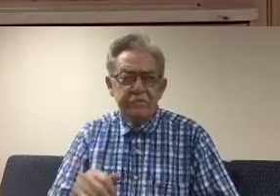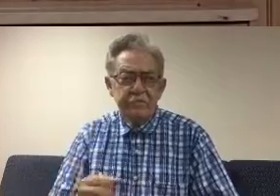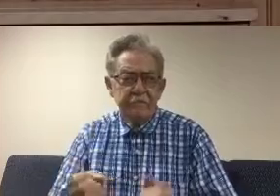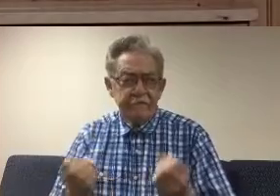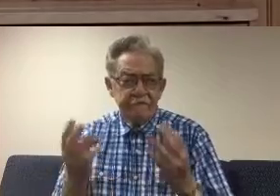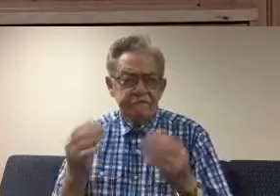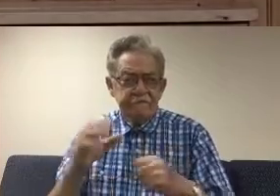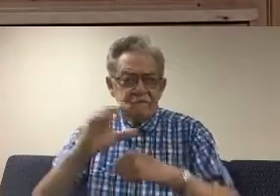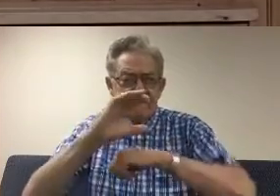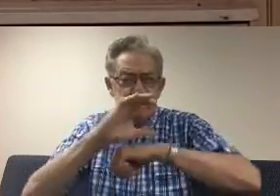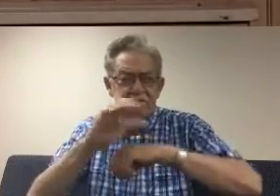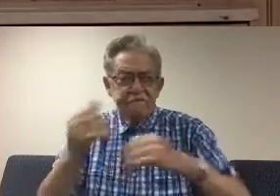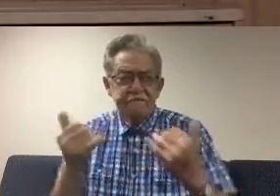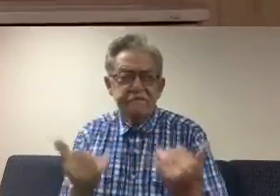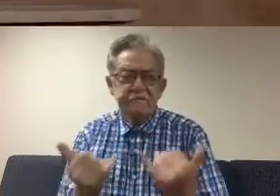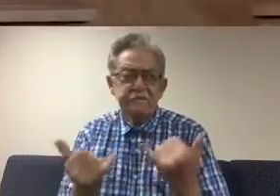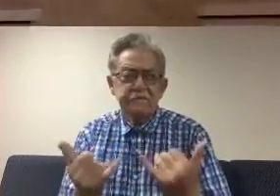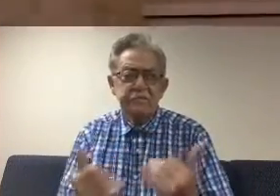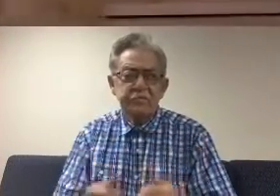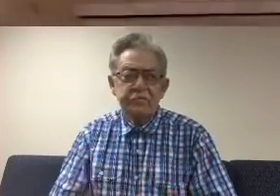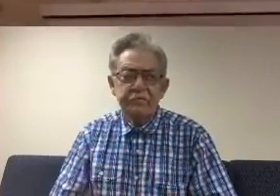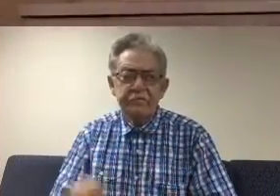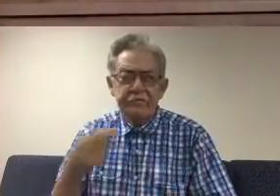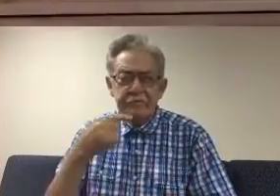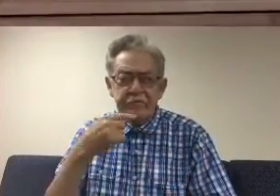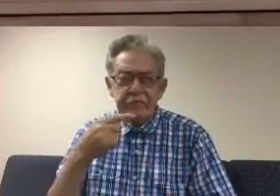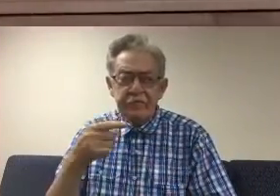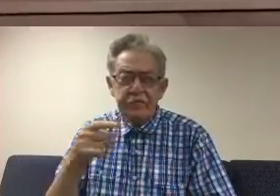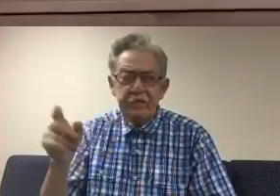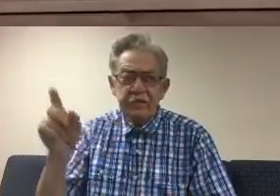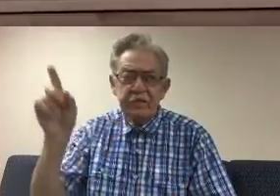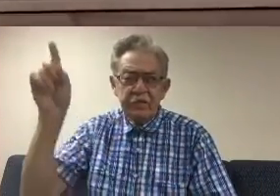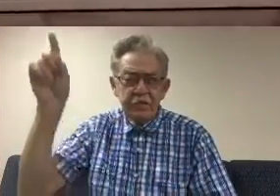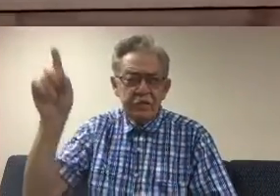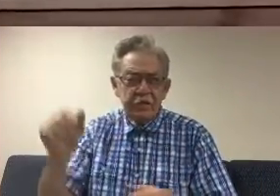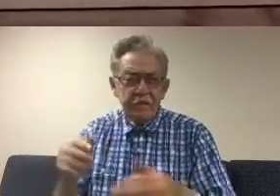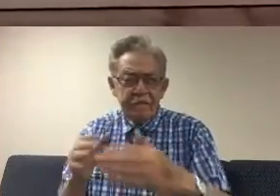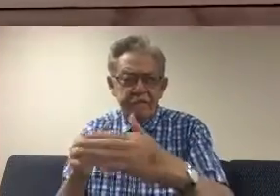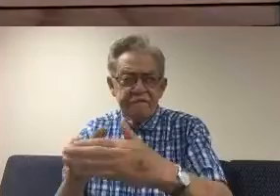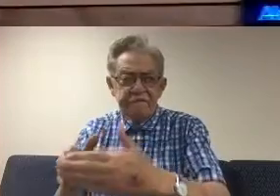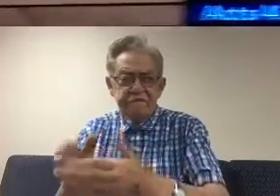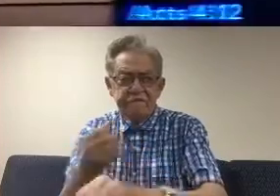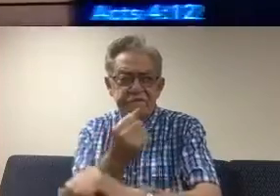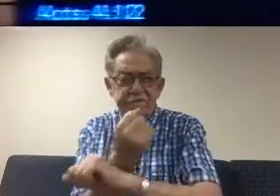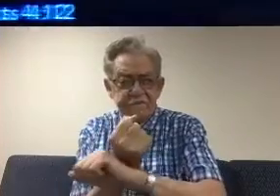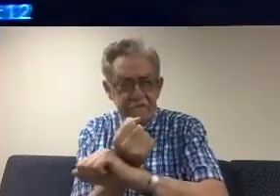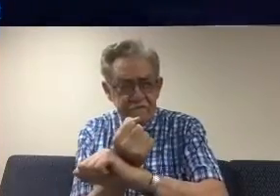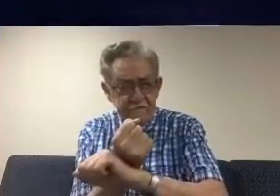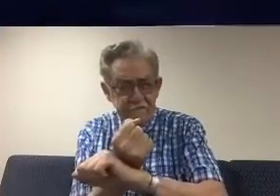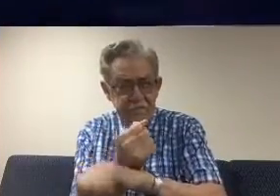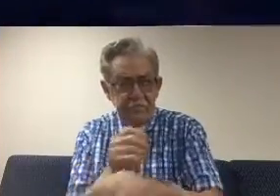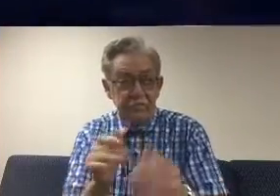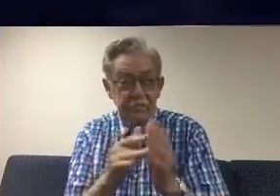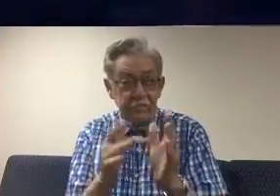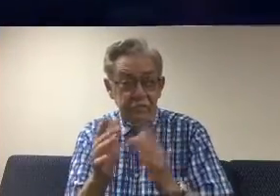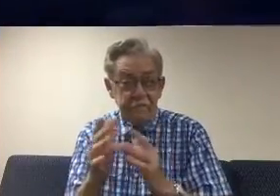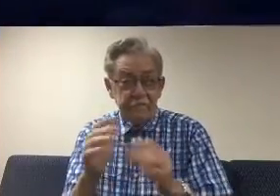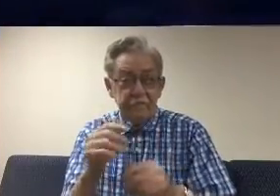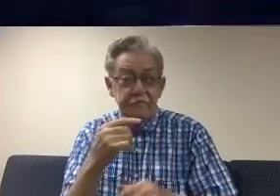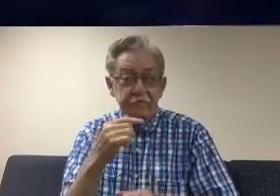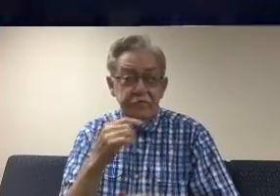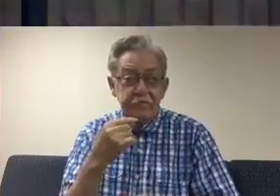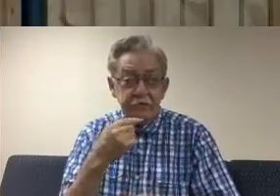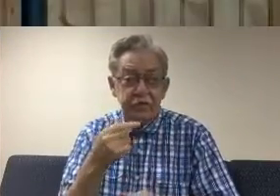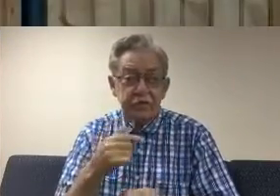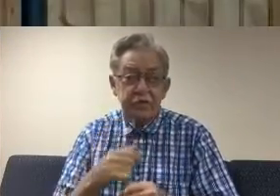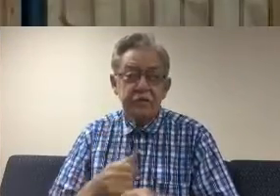today. So he says that he is that cornerstone, and he goes on in verse 12 to